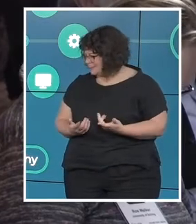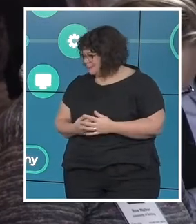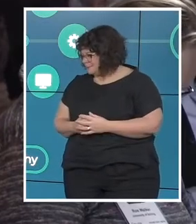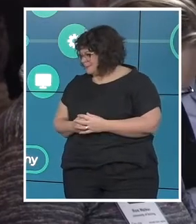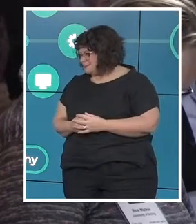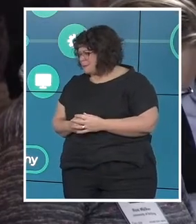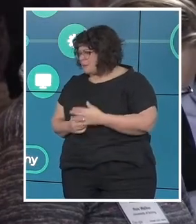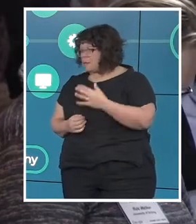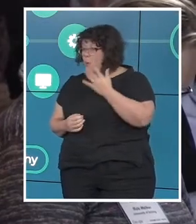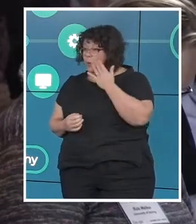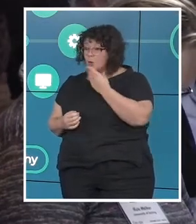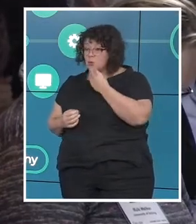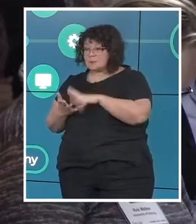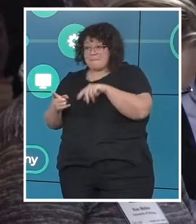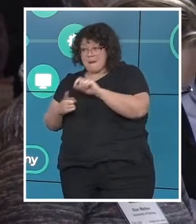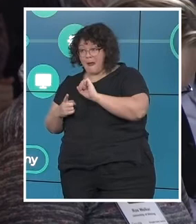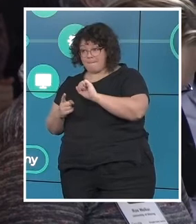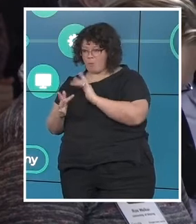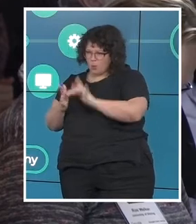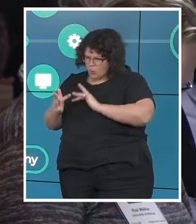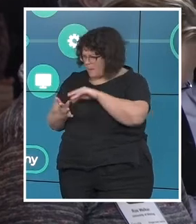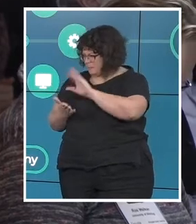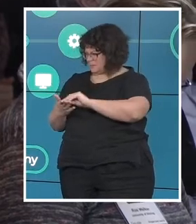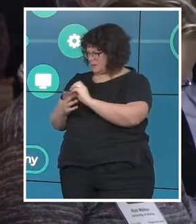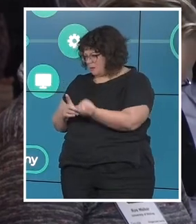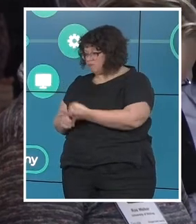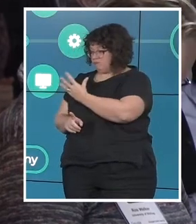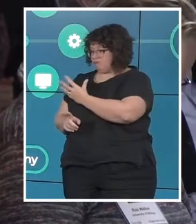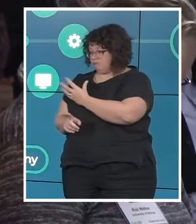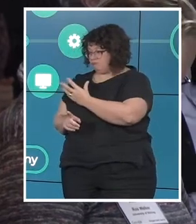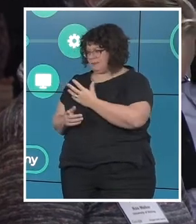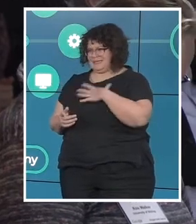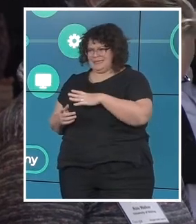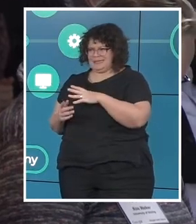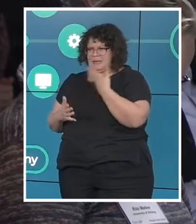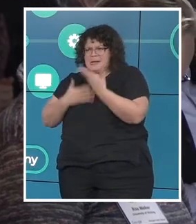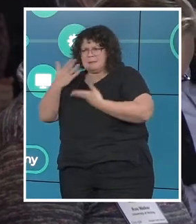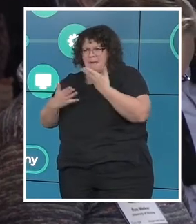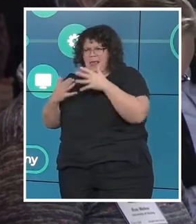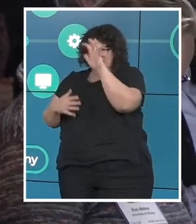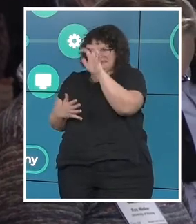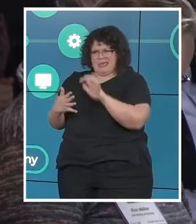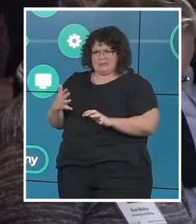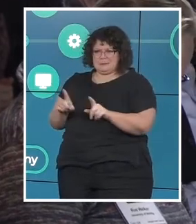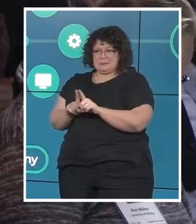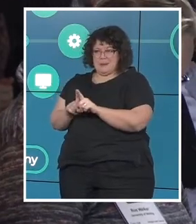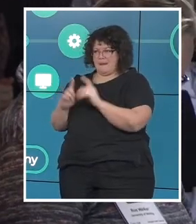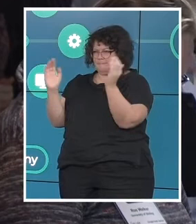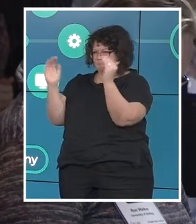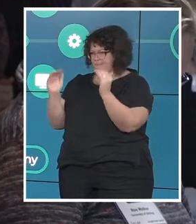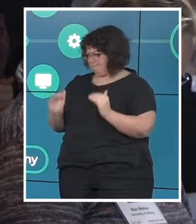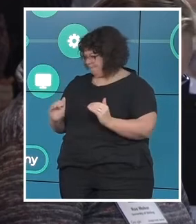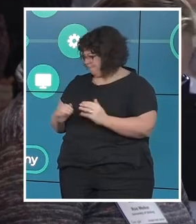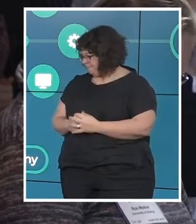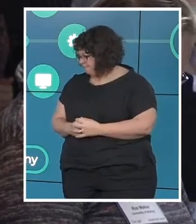So there's a right to information that map is conveying. And so you can do things with, colours. You can think about colour blindness, which is always a